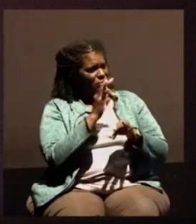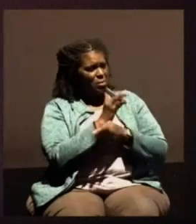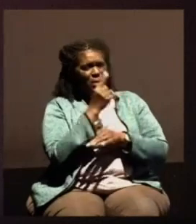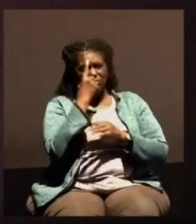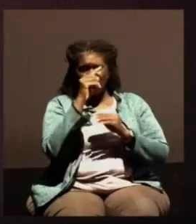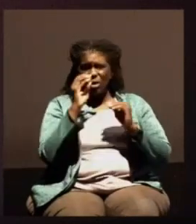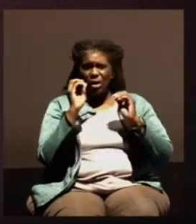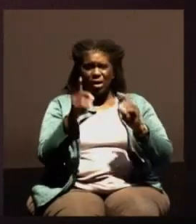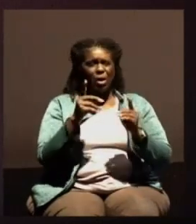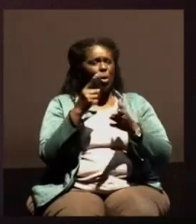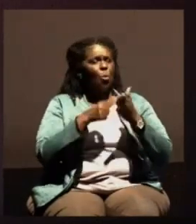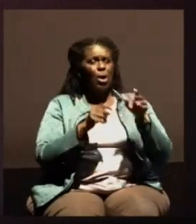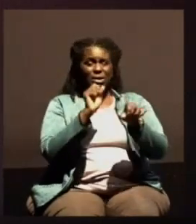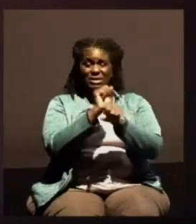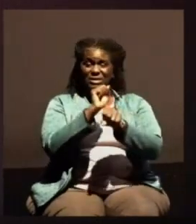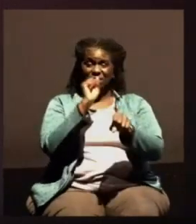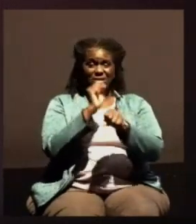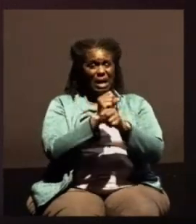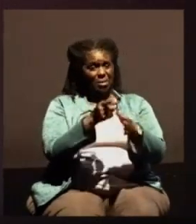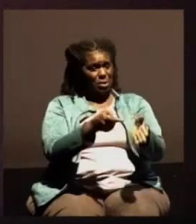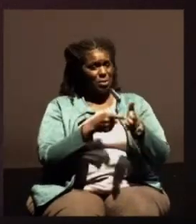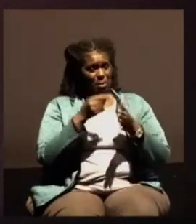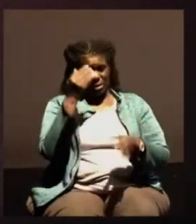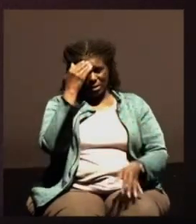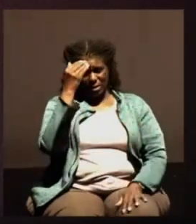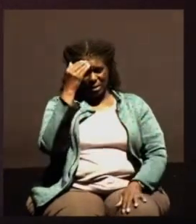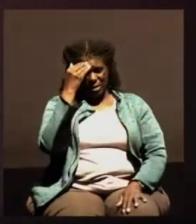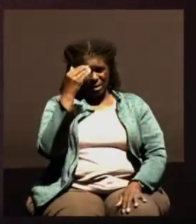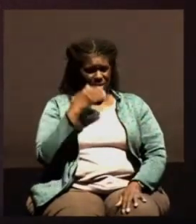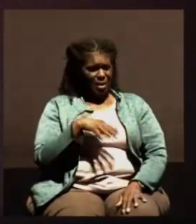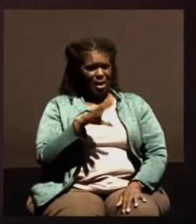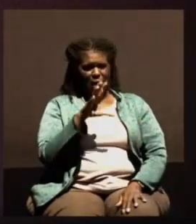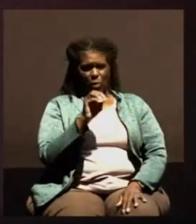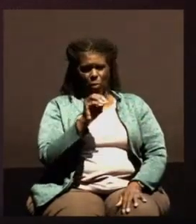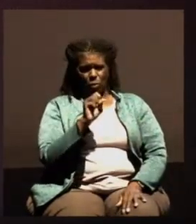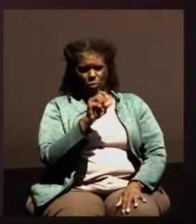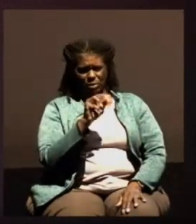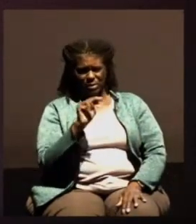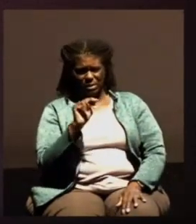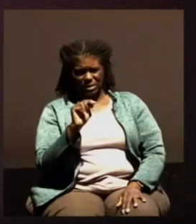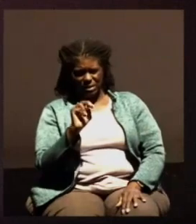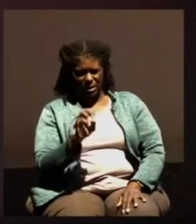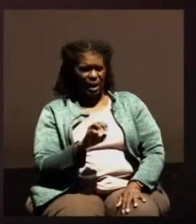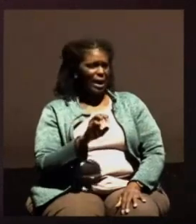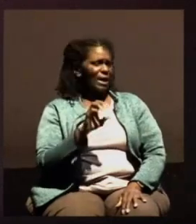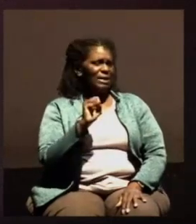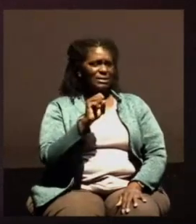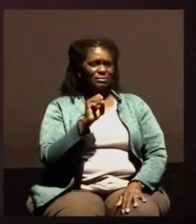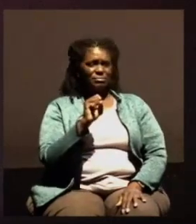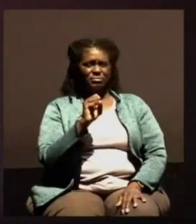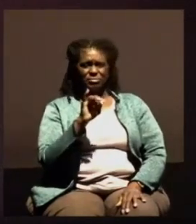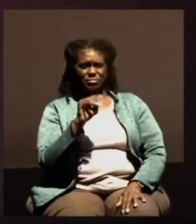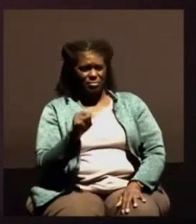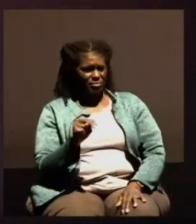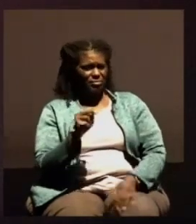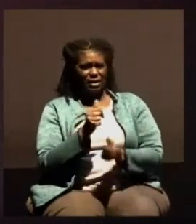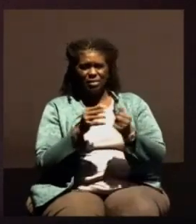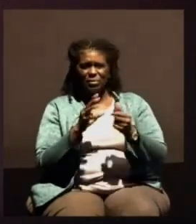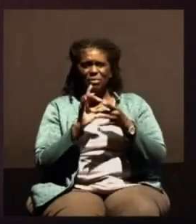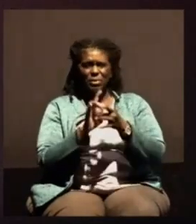equation? What job in the world would require me to know the derivative of cosine and sine, all those cousins that they have in trigonometry?